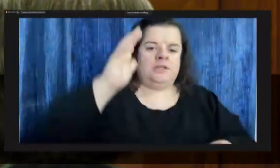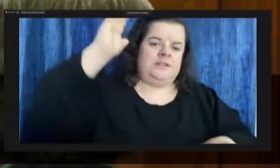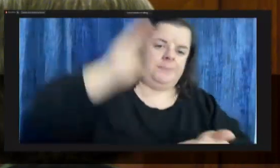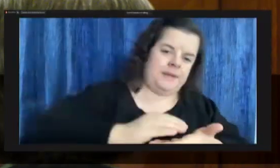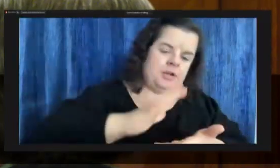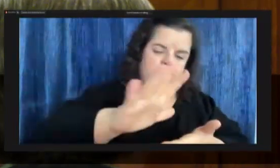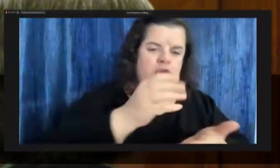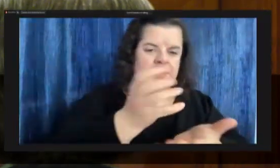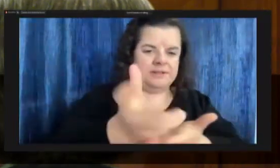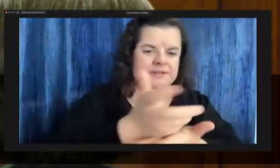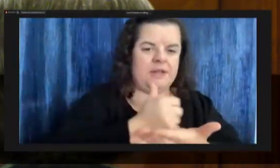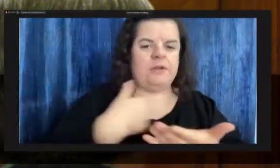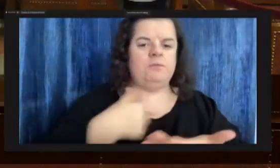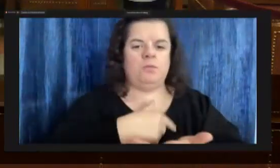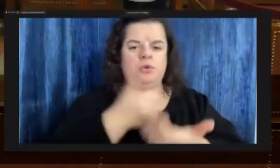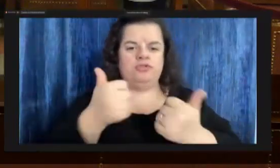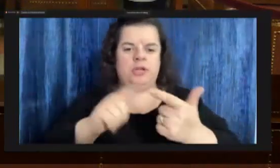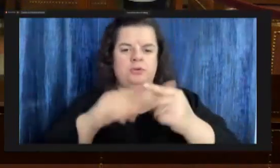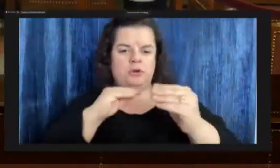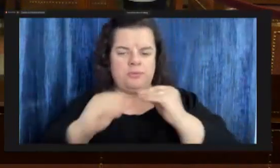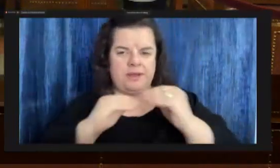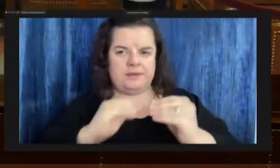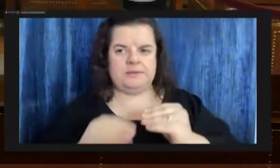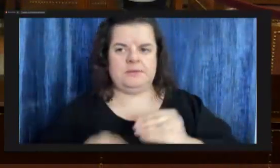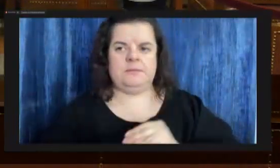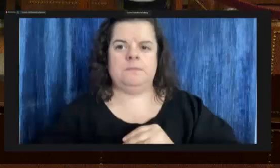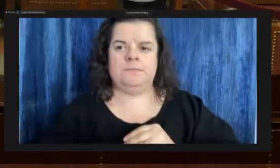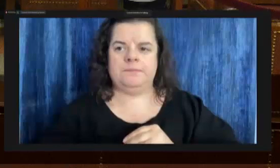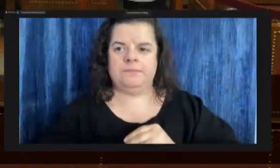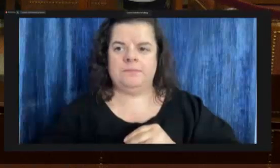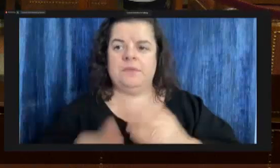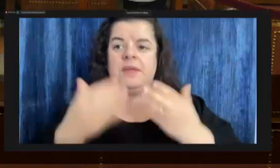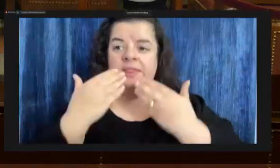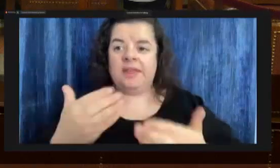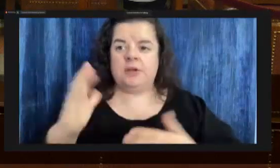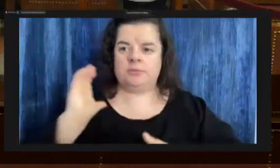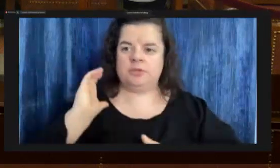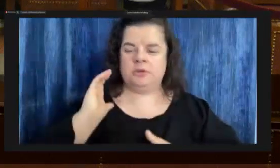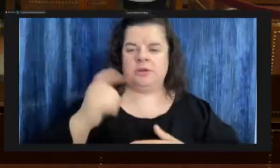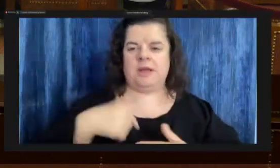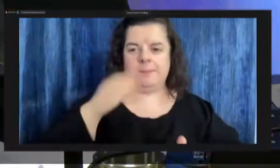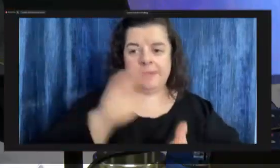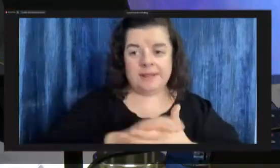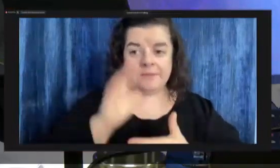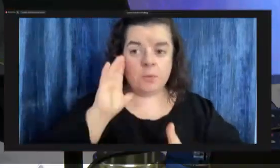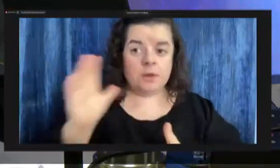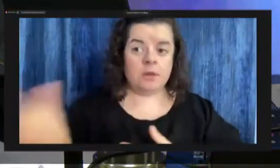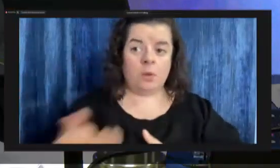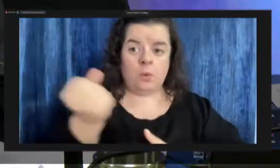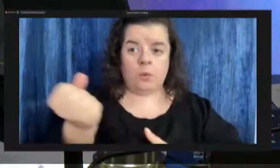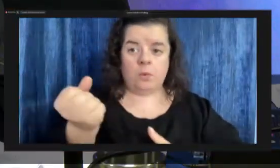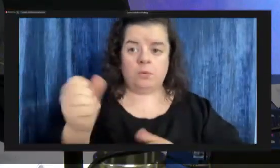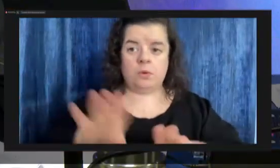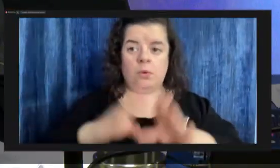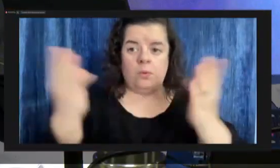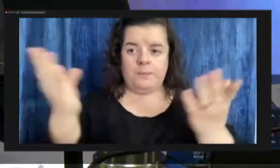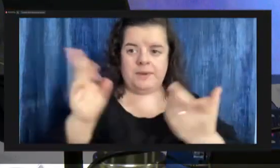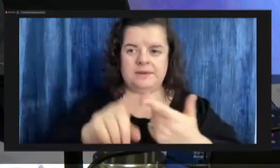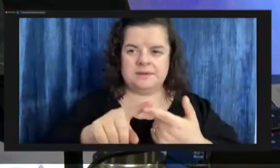we're trying to correct that now. Yeah, appreciate it. Thanks, Mr. Chair. So I believe we're going to leave this open